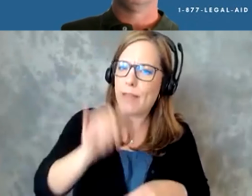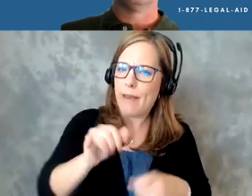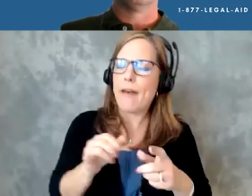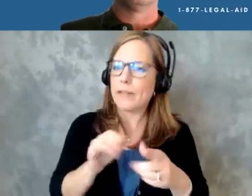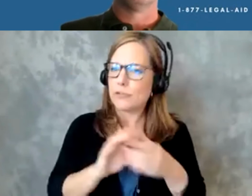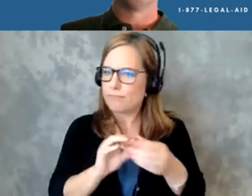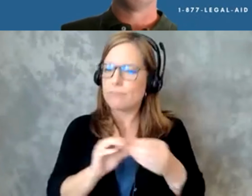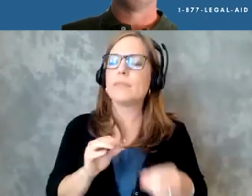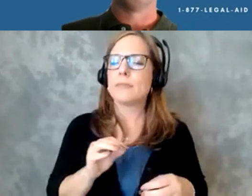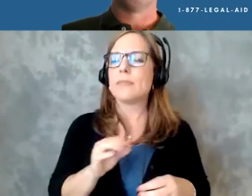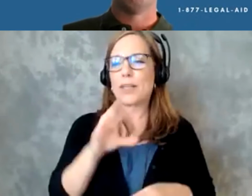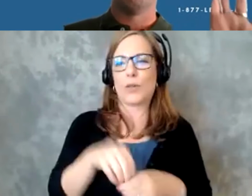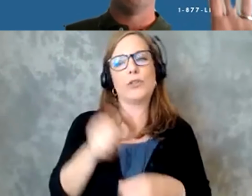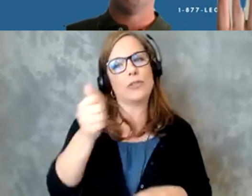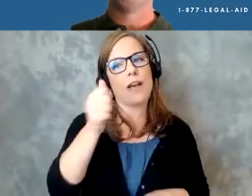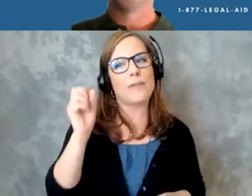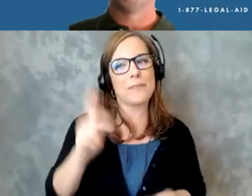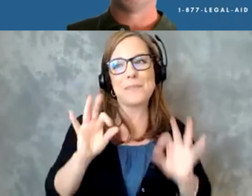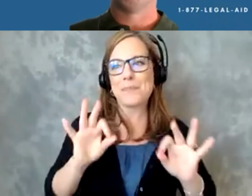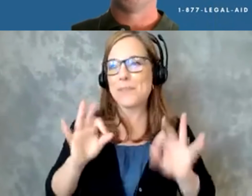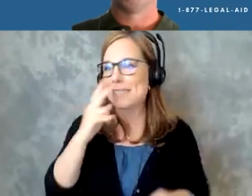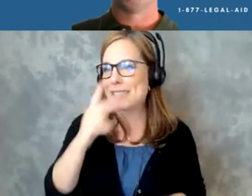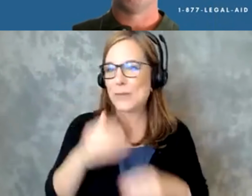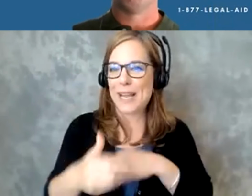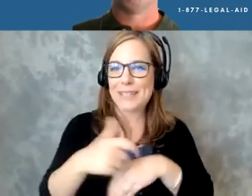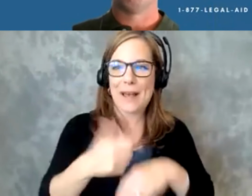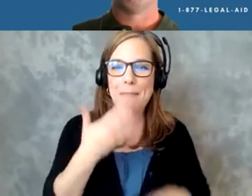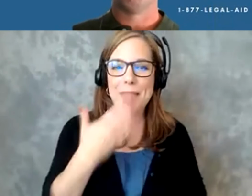we'll see you next time. Thank you so much. Thanks, everyone.